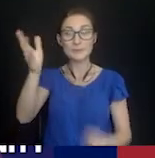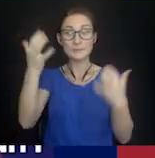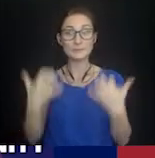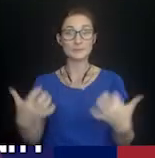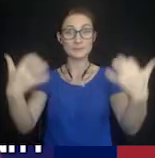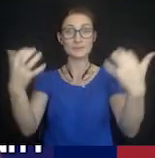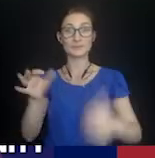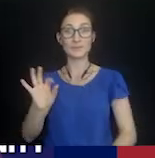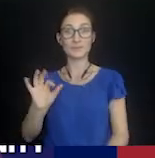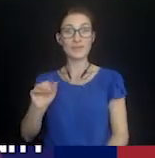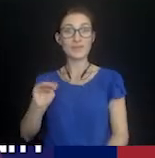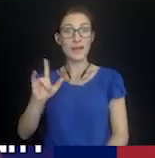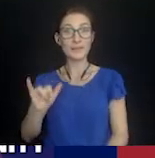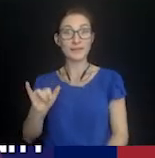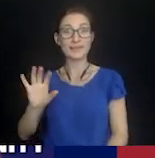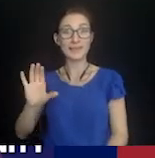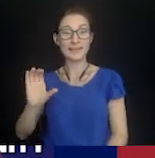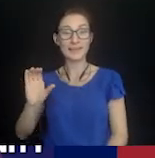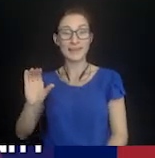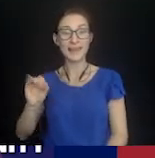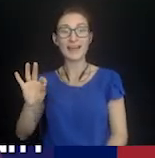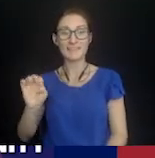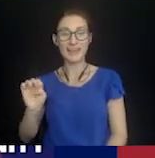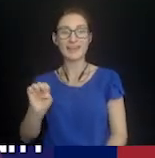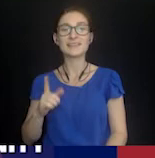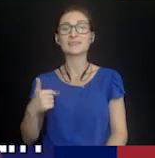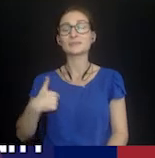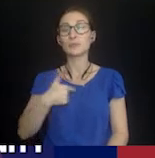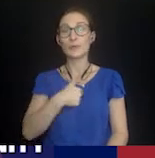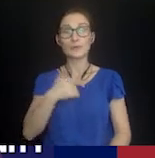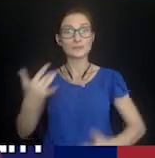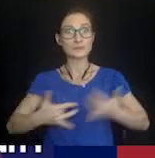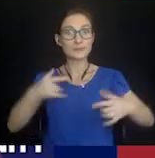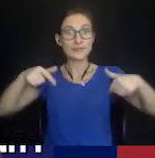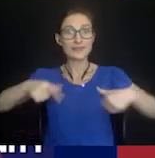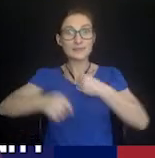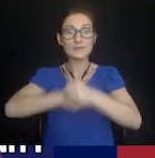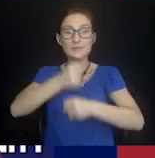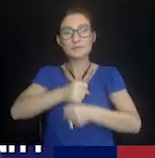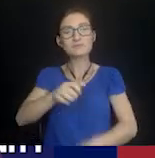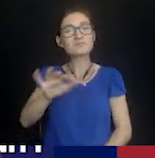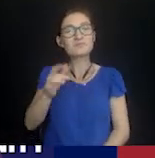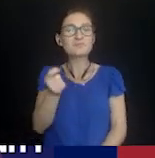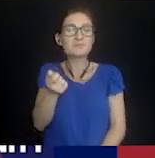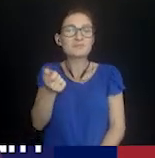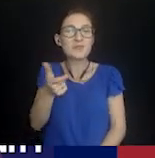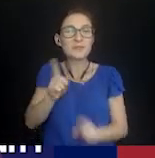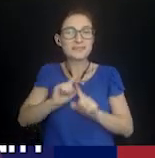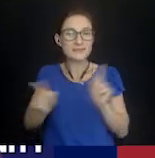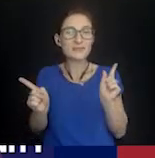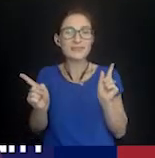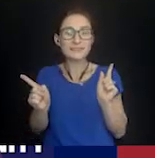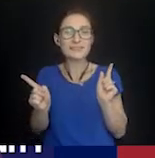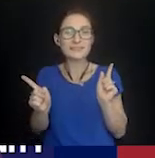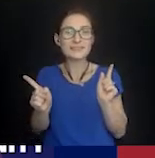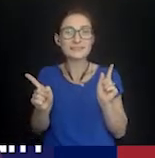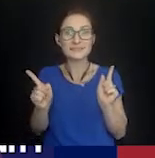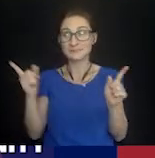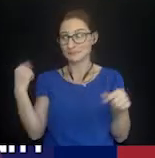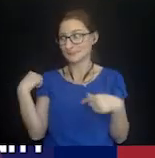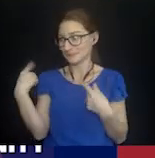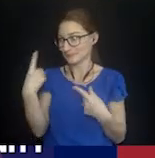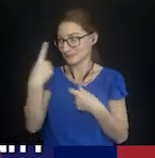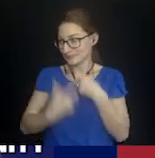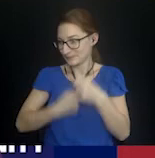front of Family Cafe. And like Debbie said, we're really excited this year to do things a little different following a